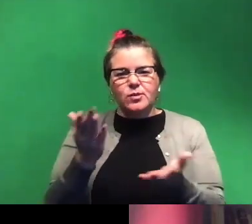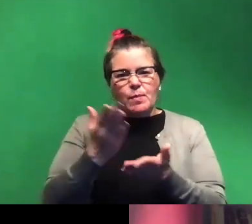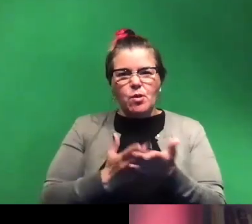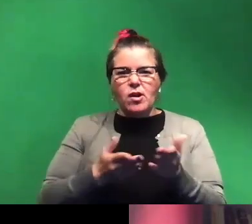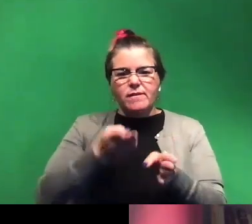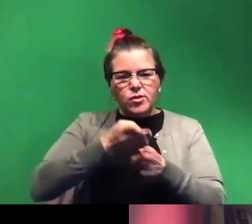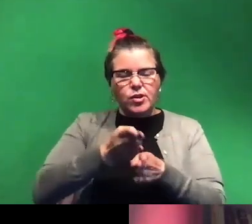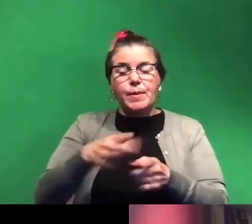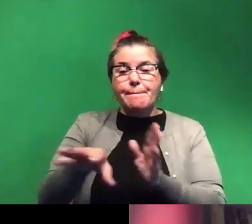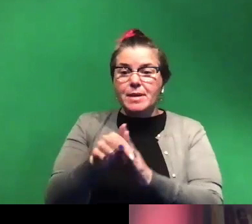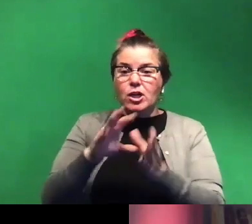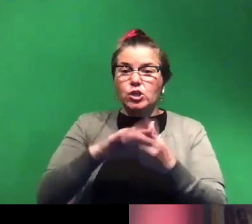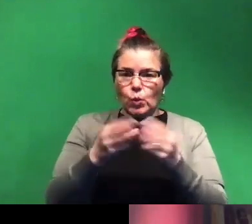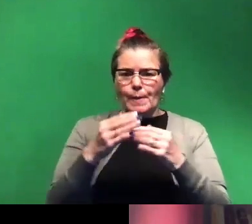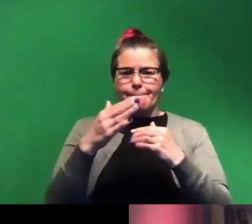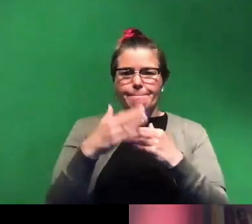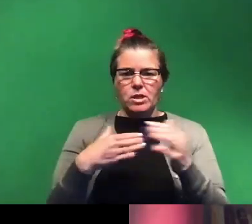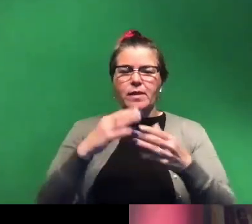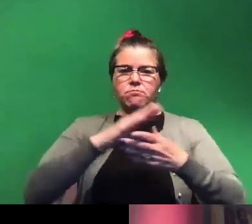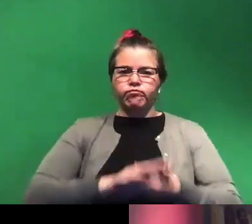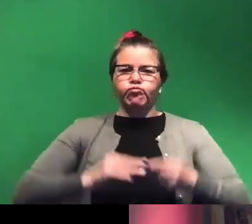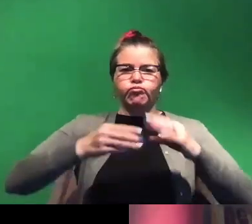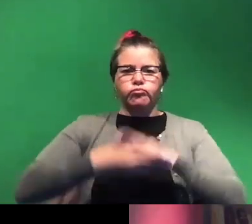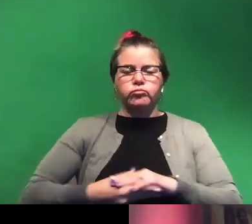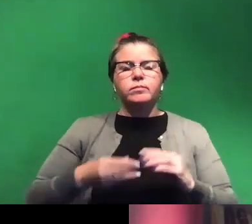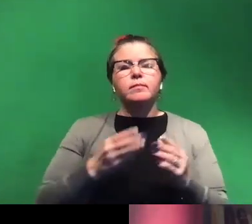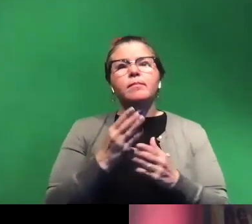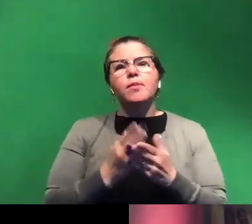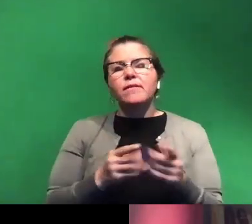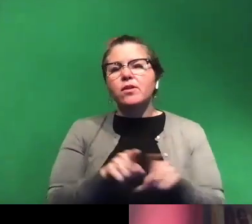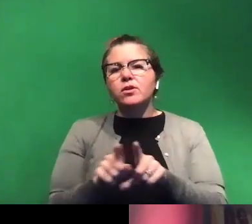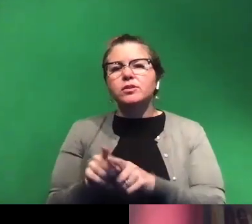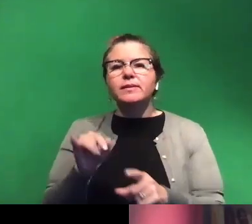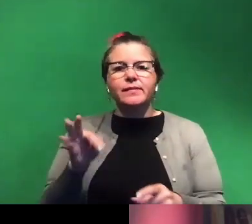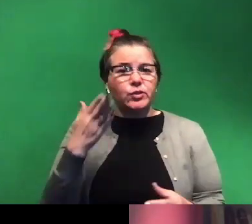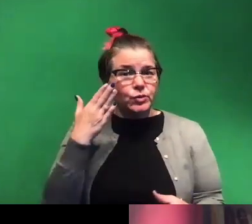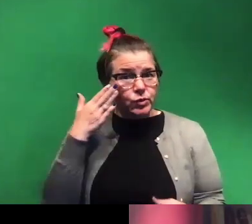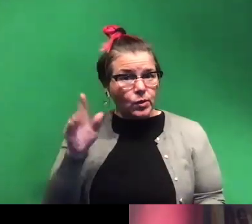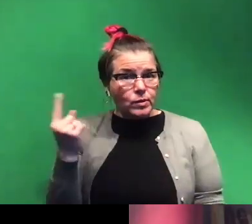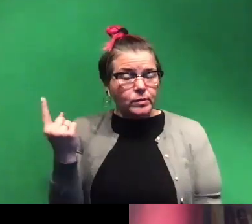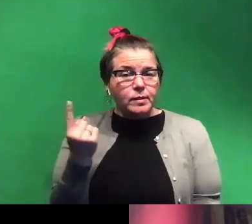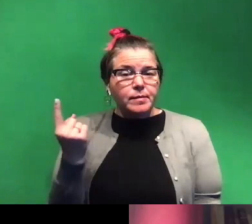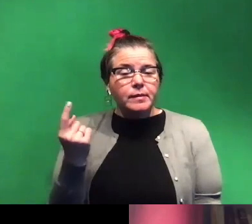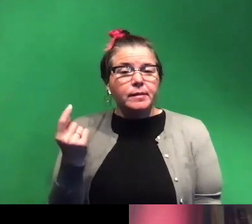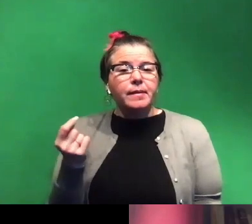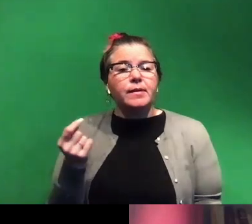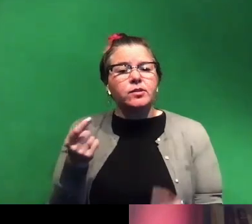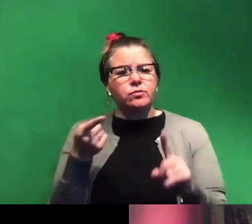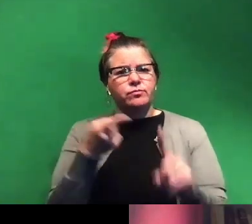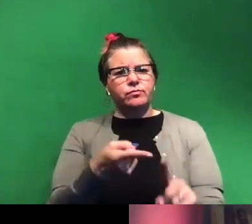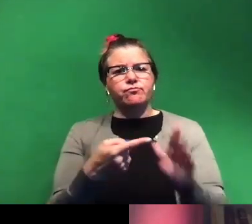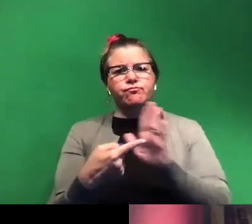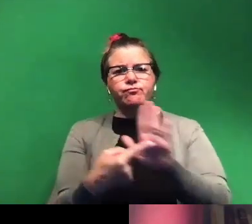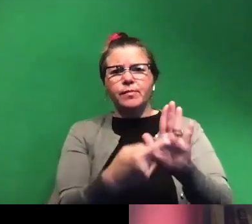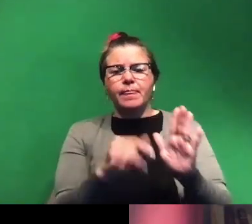story and you build that narrative. But part of it is going like, if we don't know something, pointing that out, or if something